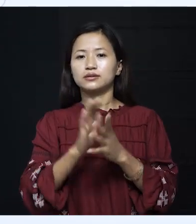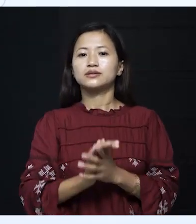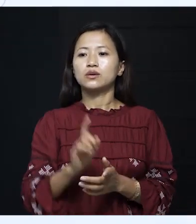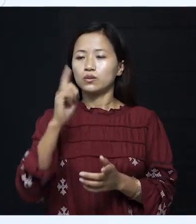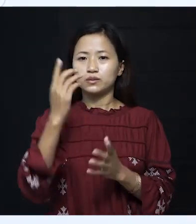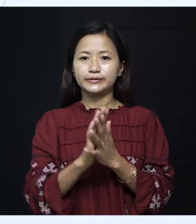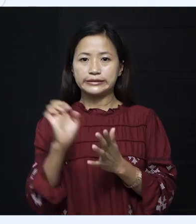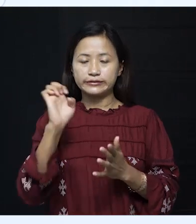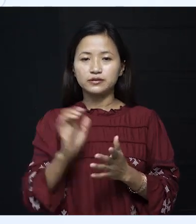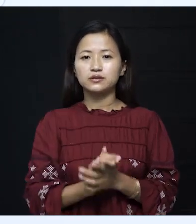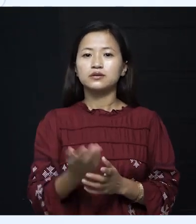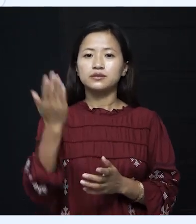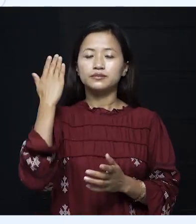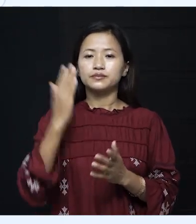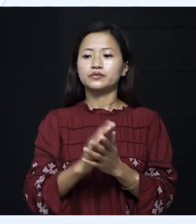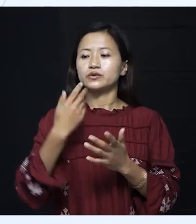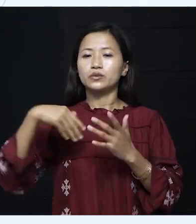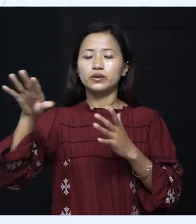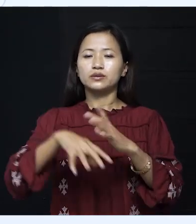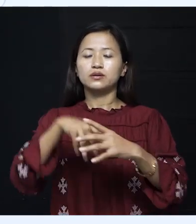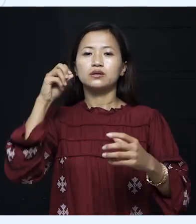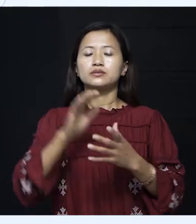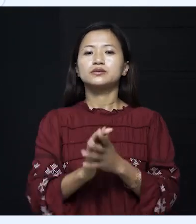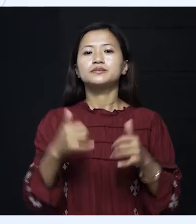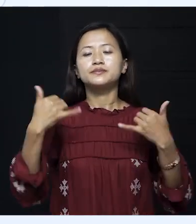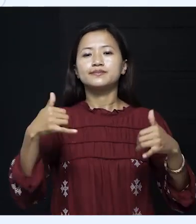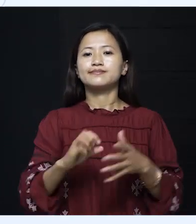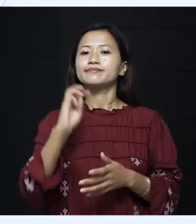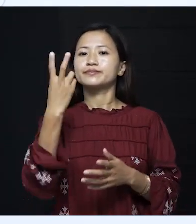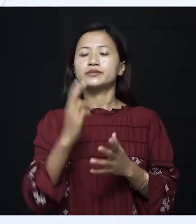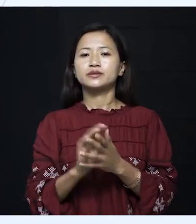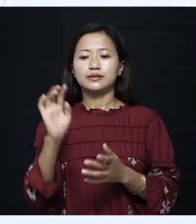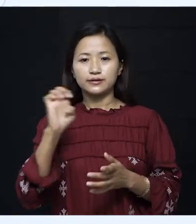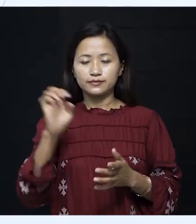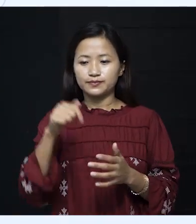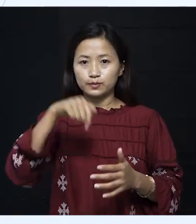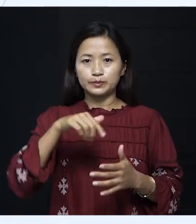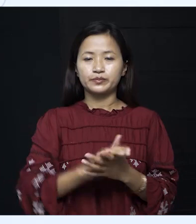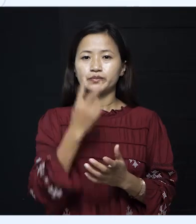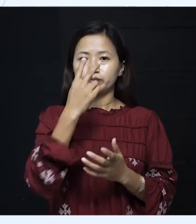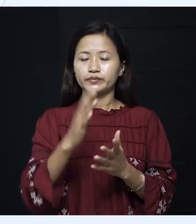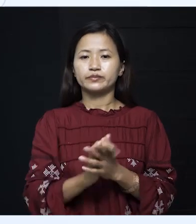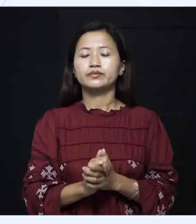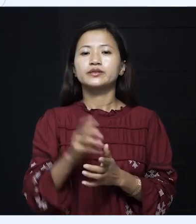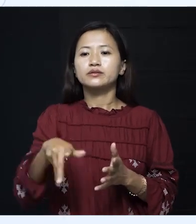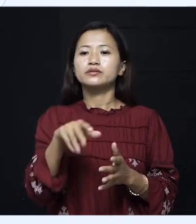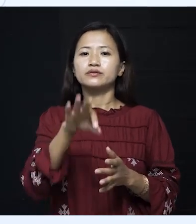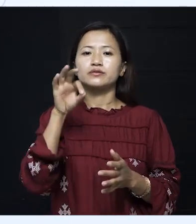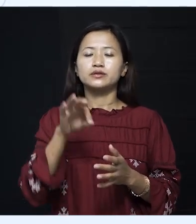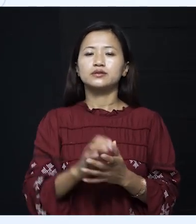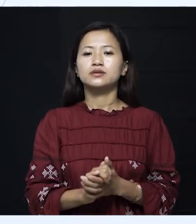one event, before I went out to play. That is the second event here. Now, if we take a look at it, you will find